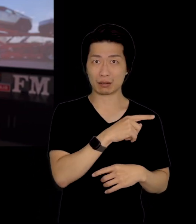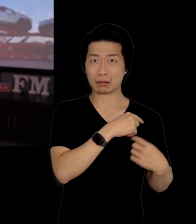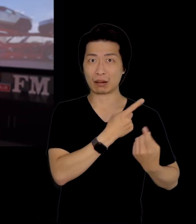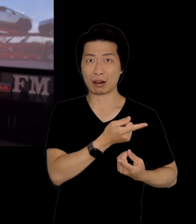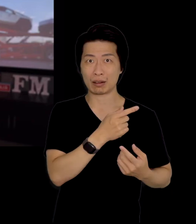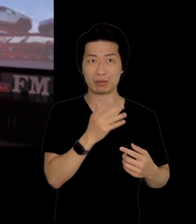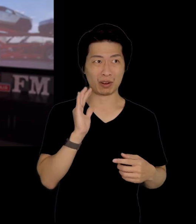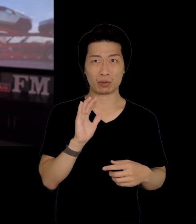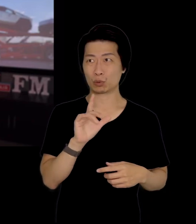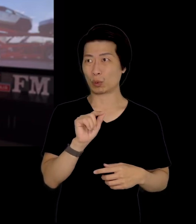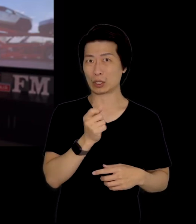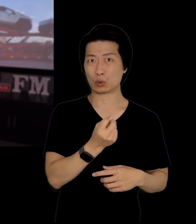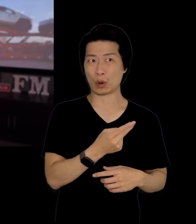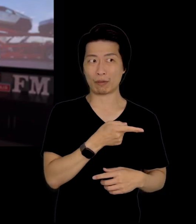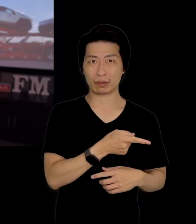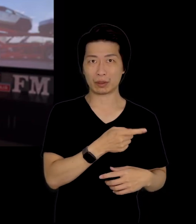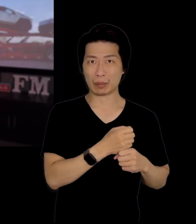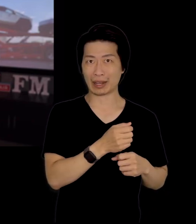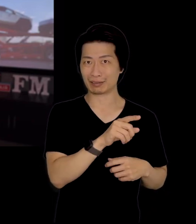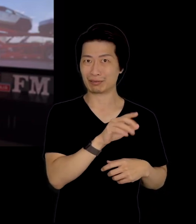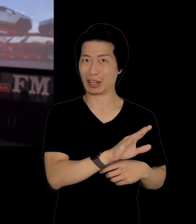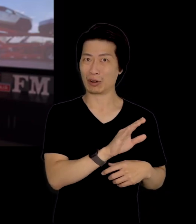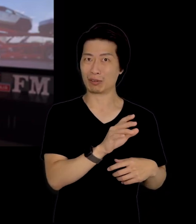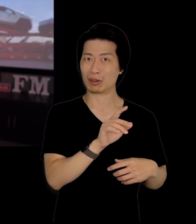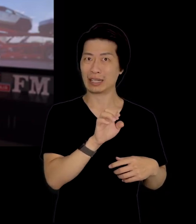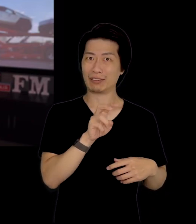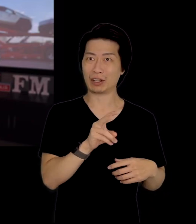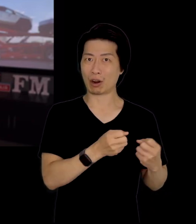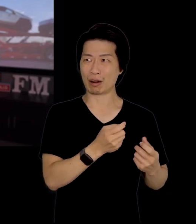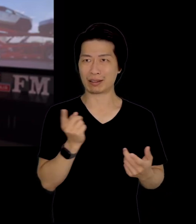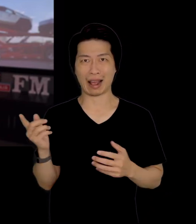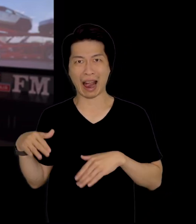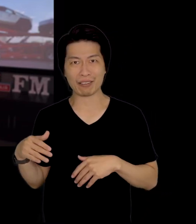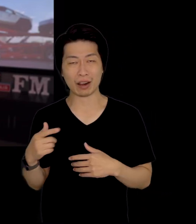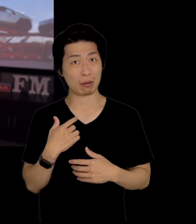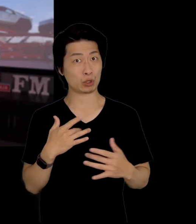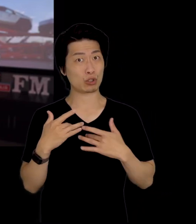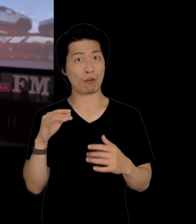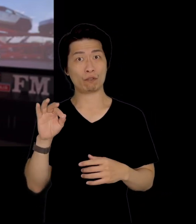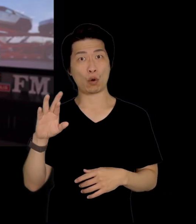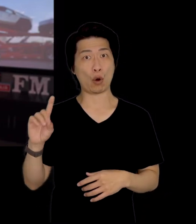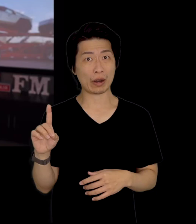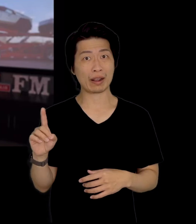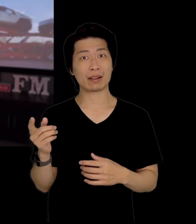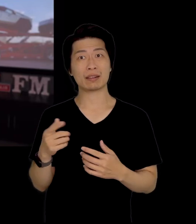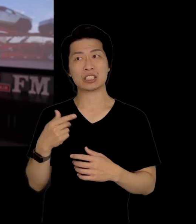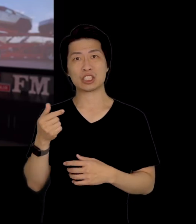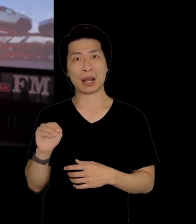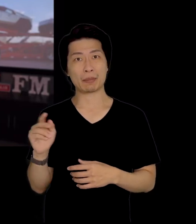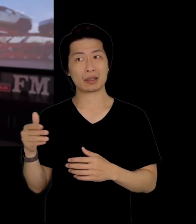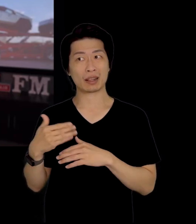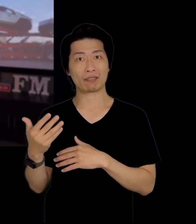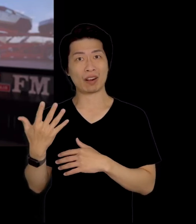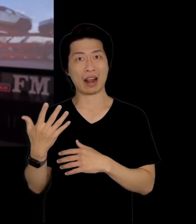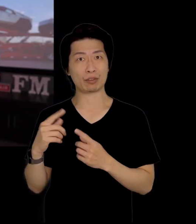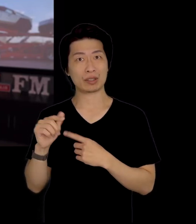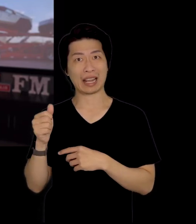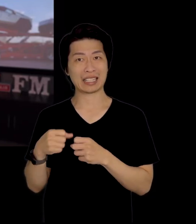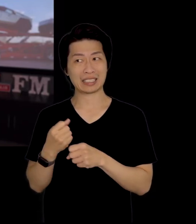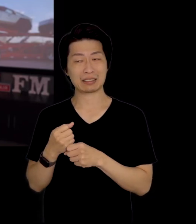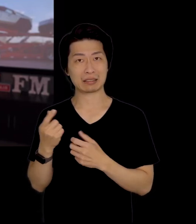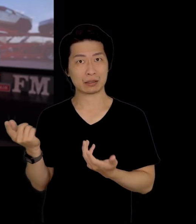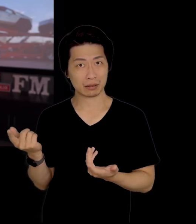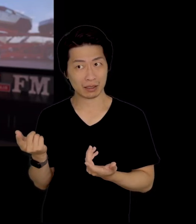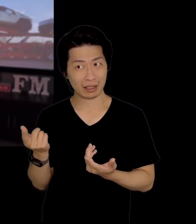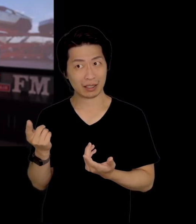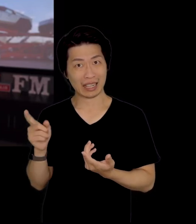in 2012, it's a very big warning sign. I'm legitimately concerned. I'm concerned that Ford in the next 5 to 10 years, unless